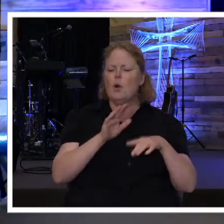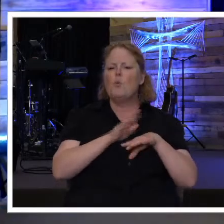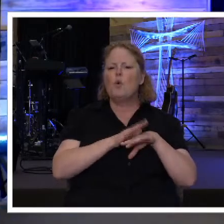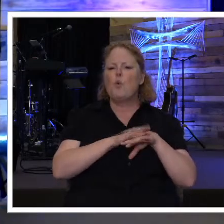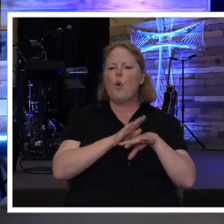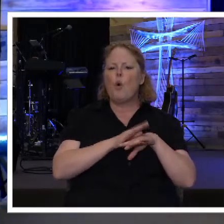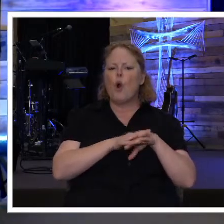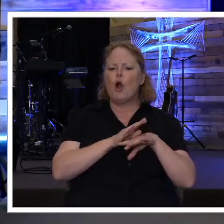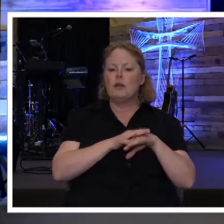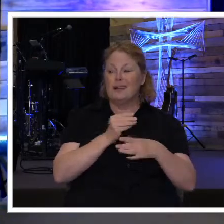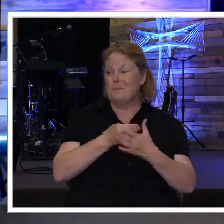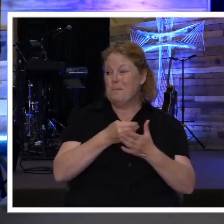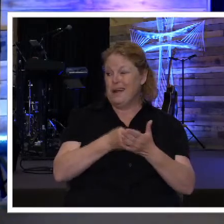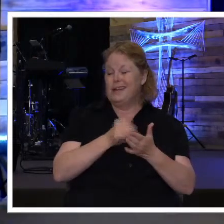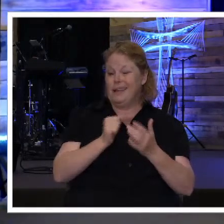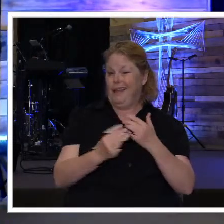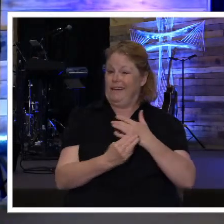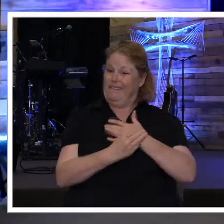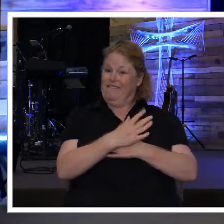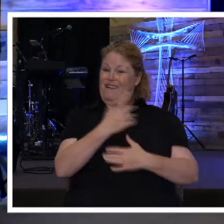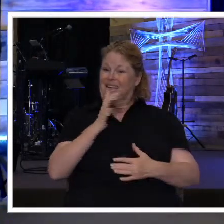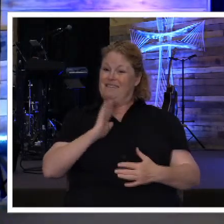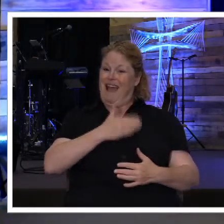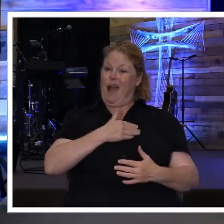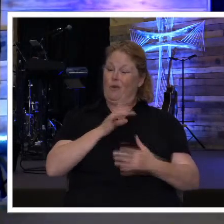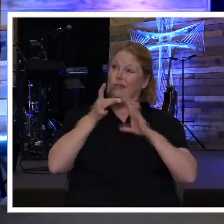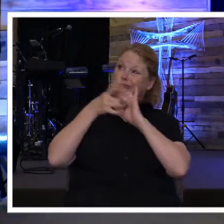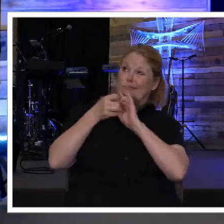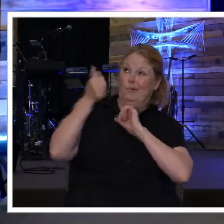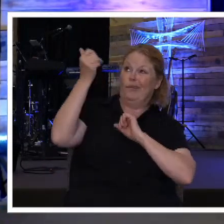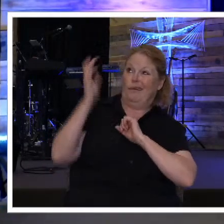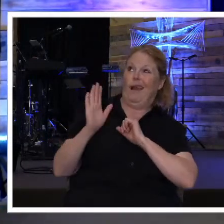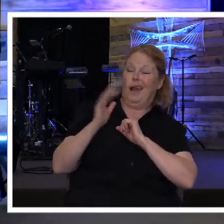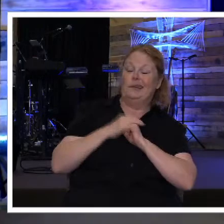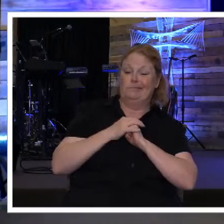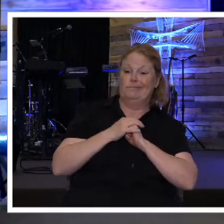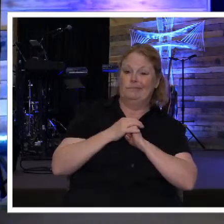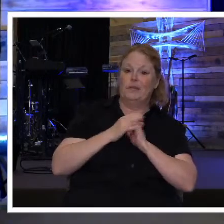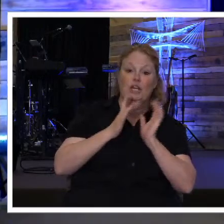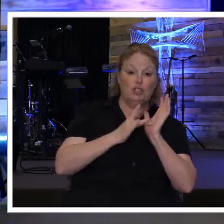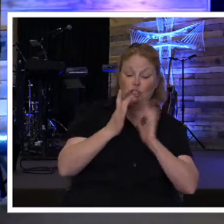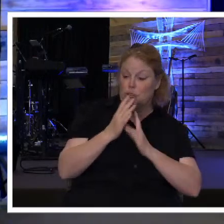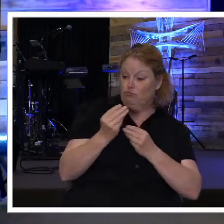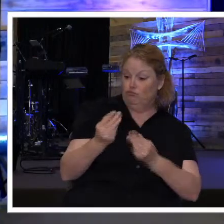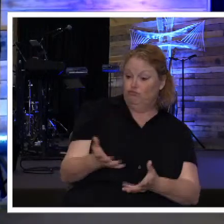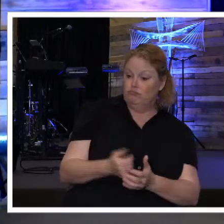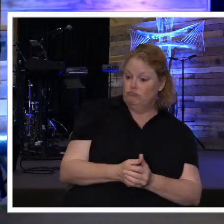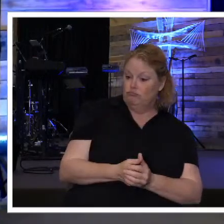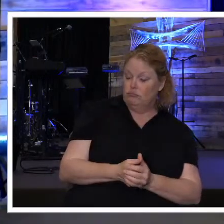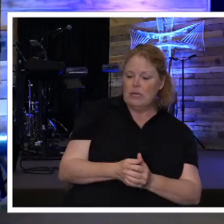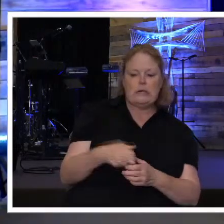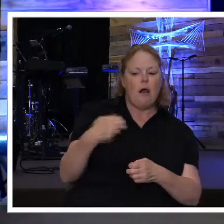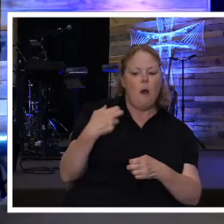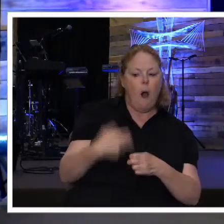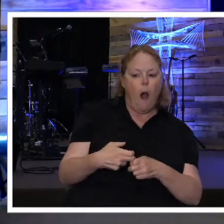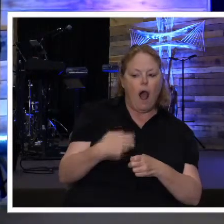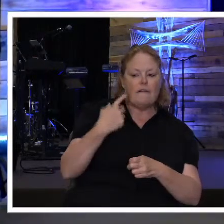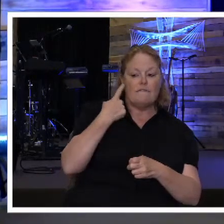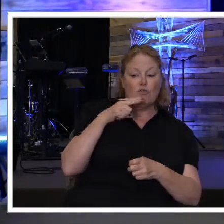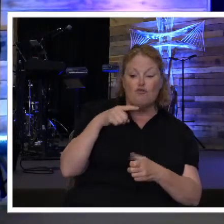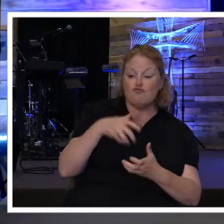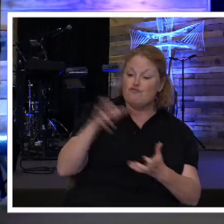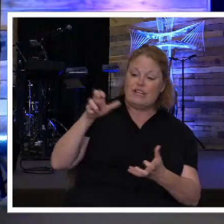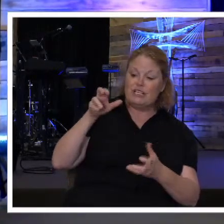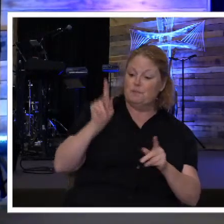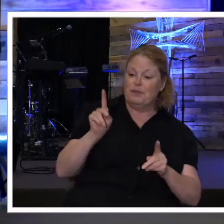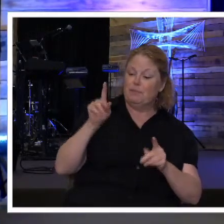of money to us spiritually. In verse 24, Jesus looked at him and said, "How hard it is for the rich to